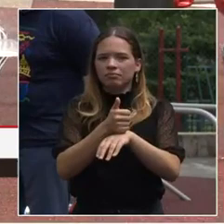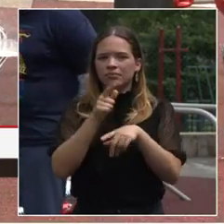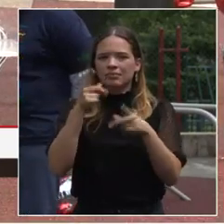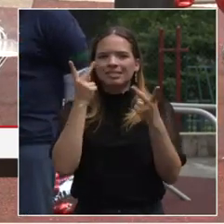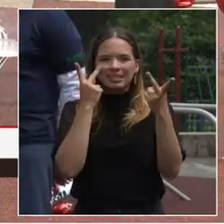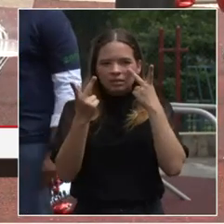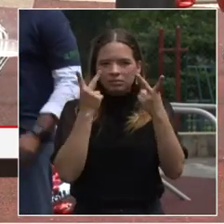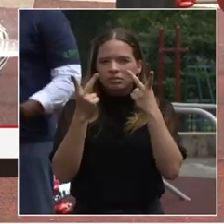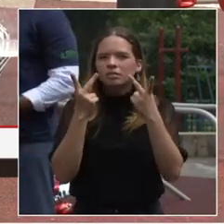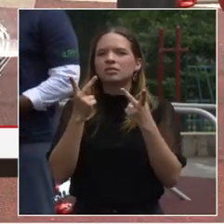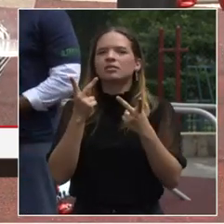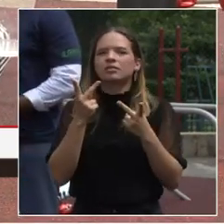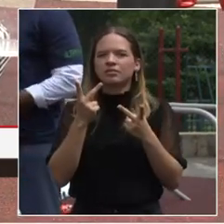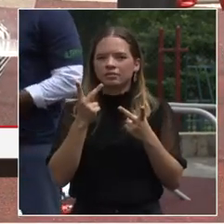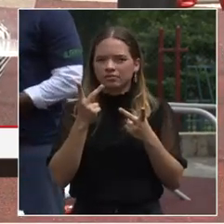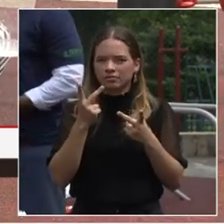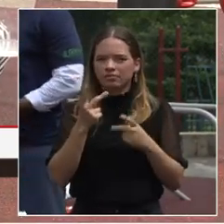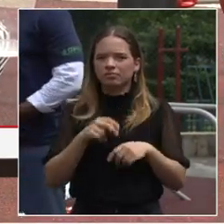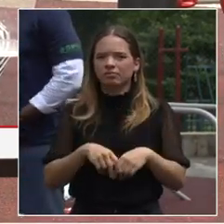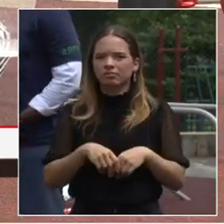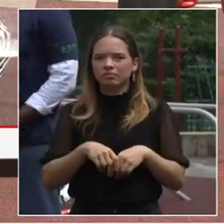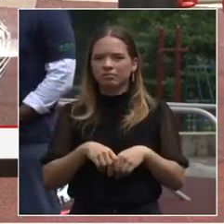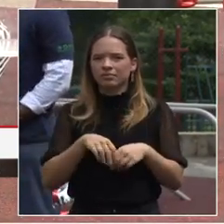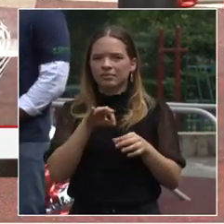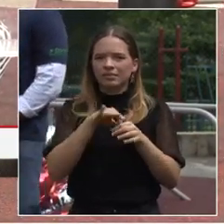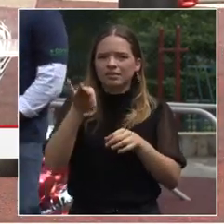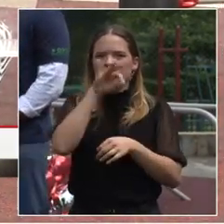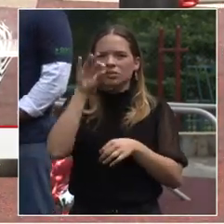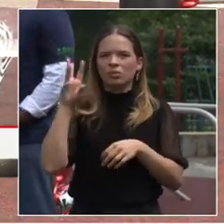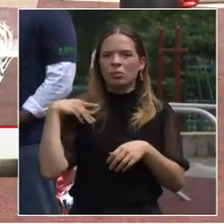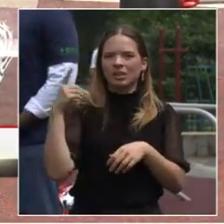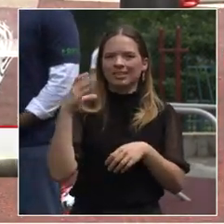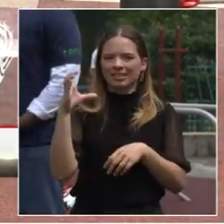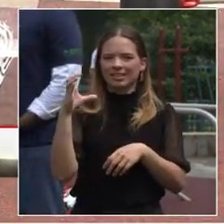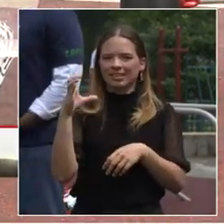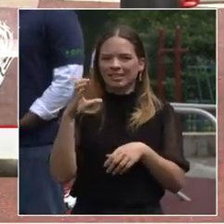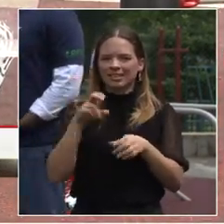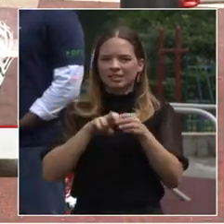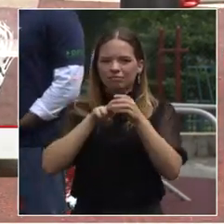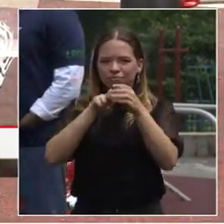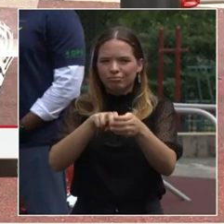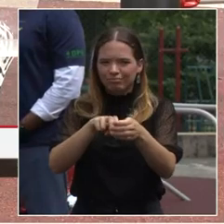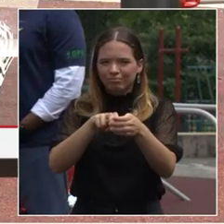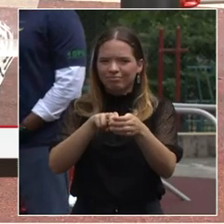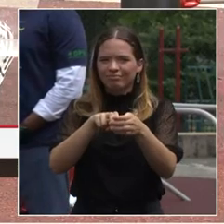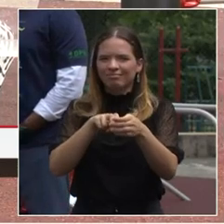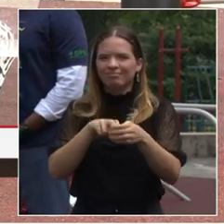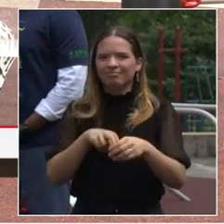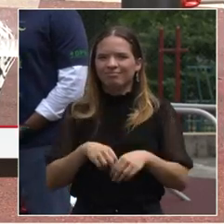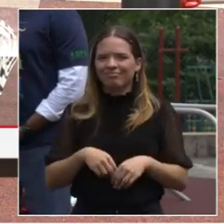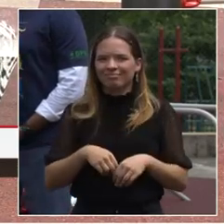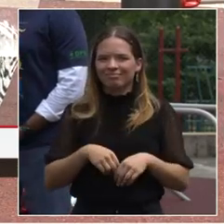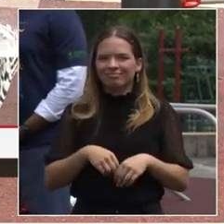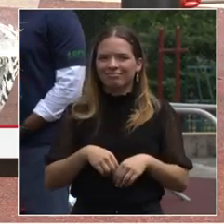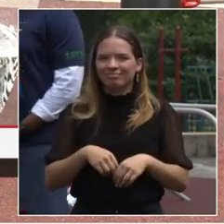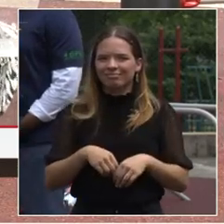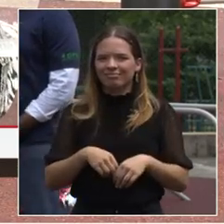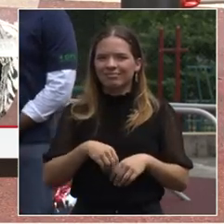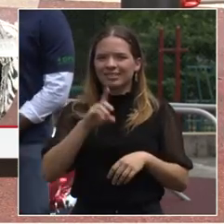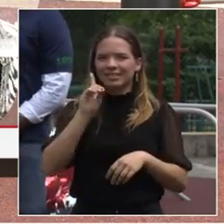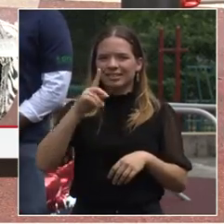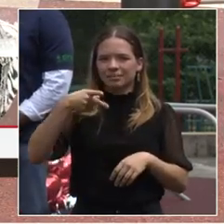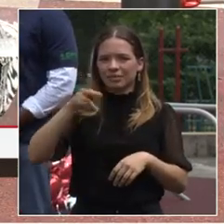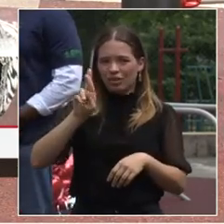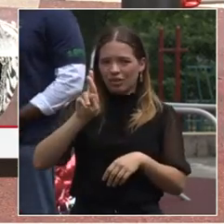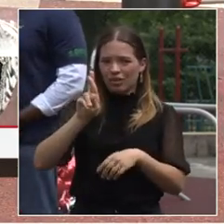rides on the Spirit of Washington and the Odyssey, sponsored by DPR. We also